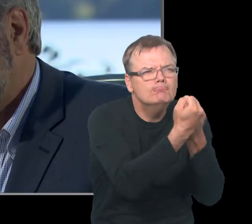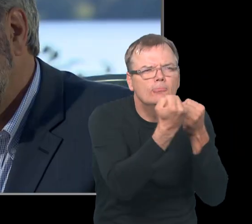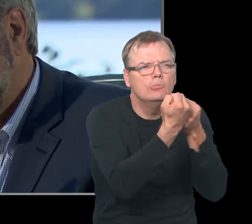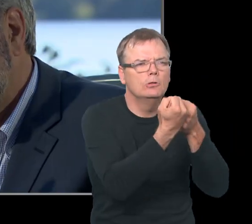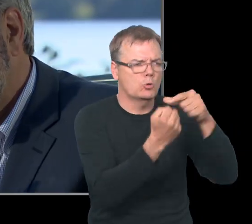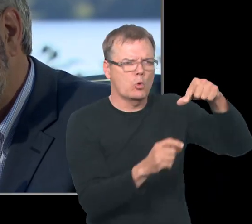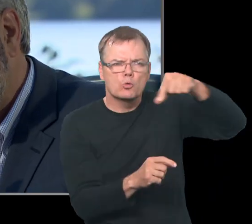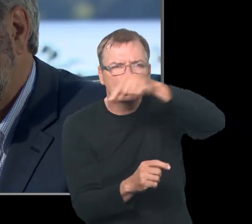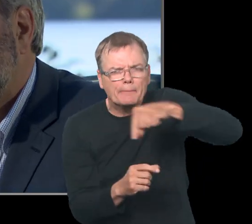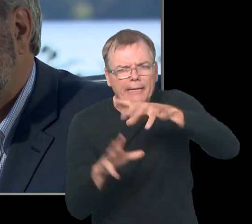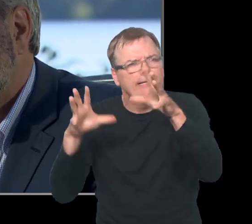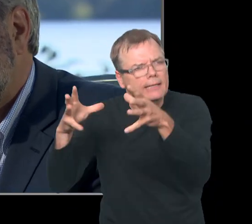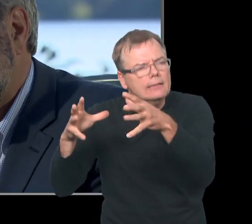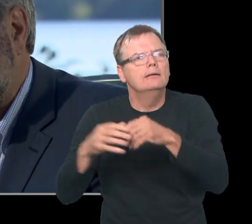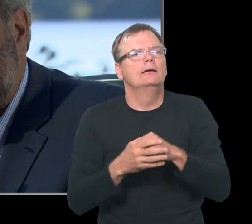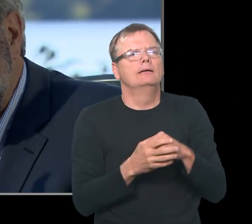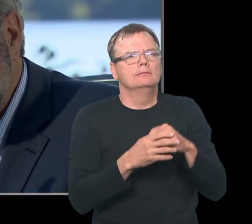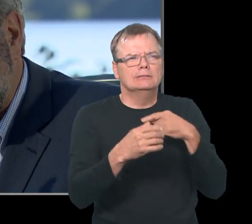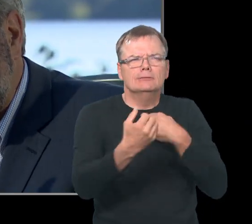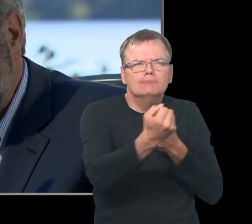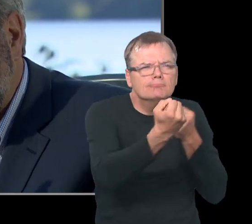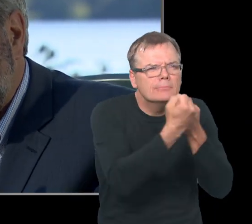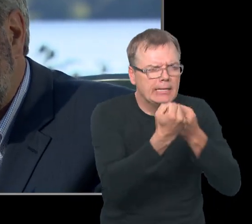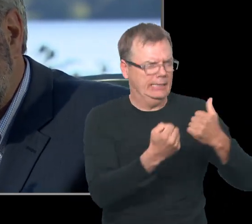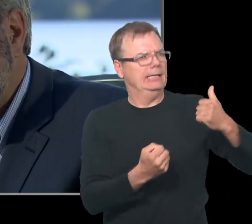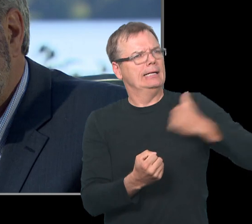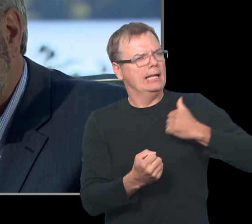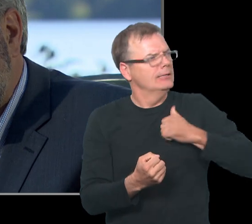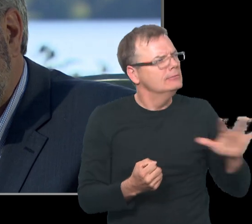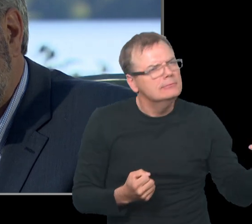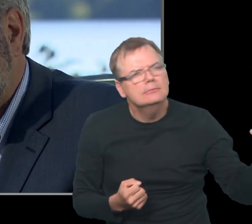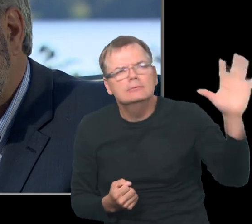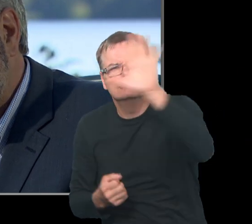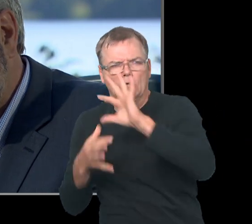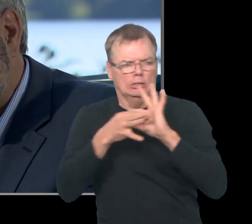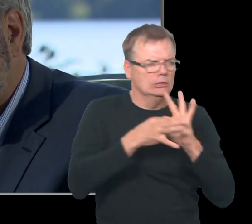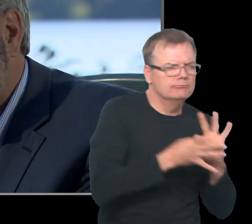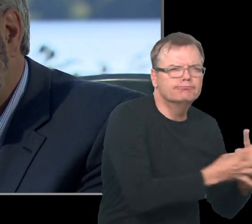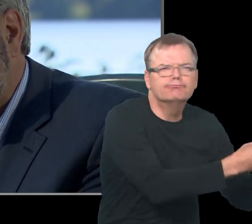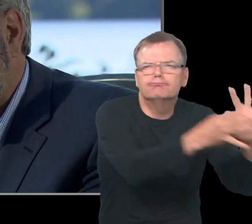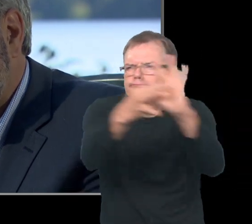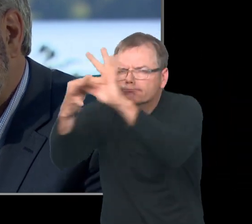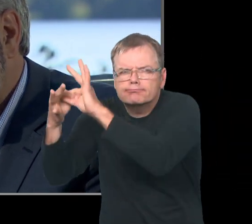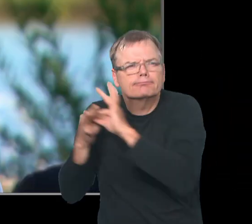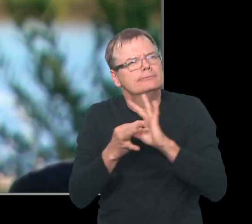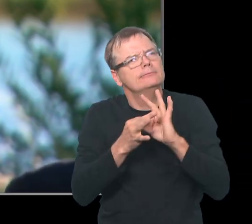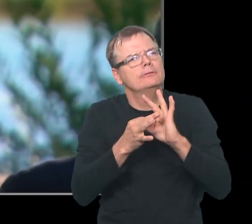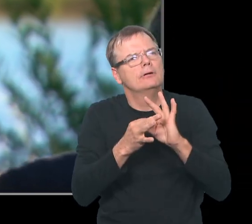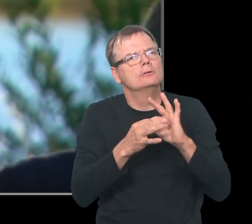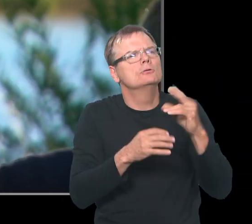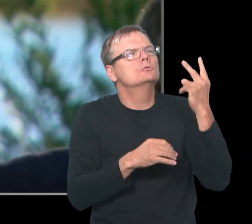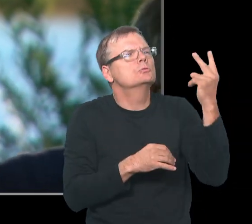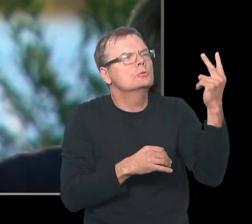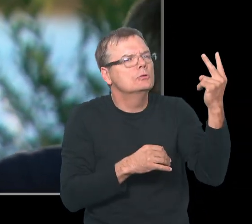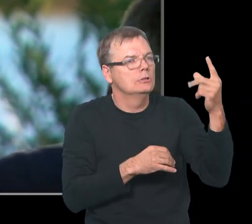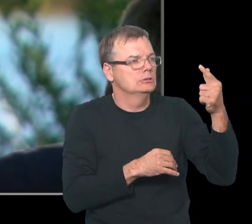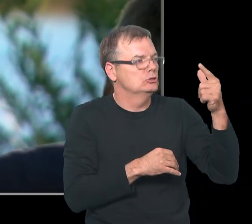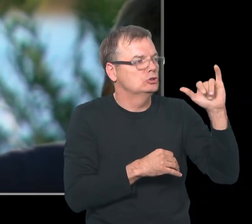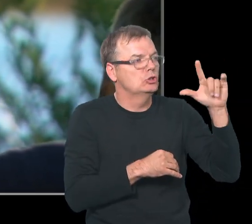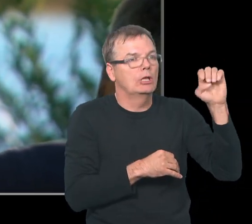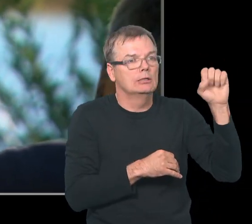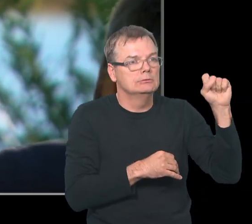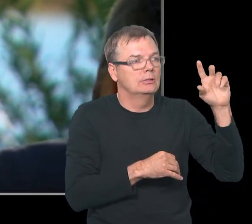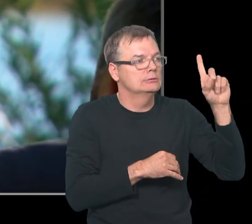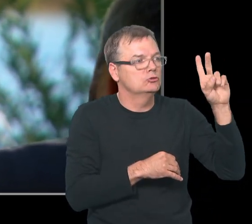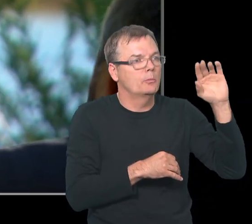So the only people who are raising this right now that I know of are Gilles Duceppe and Justin Trudeau. Well, I'm raising it because I